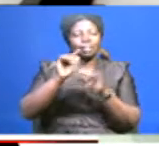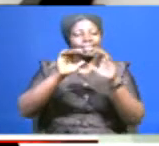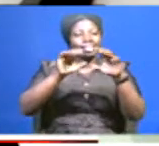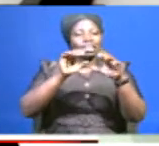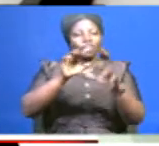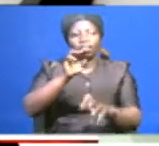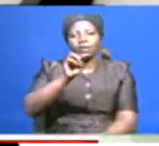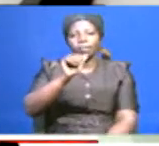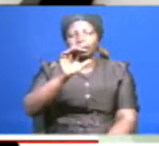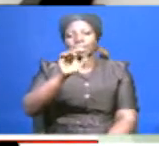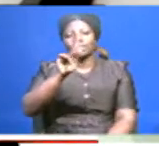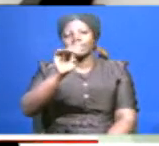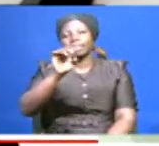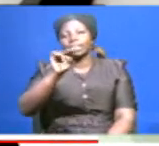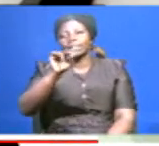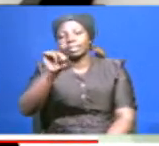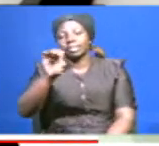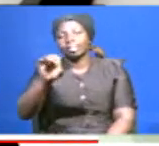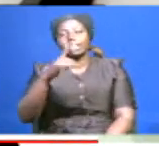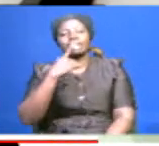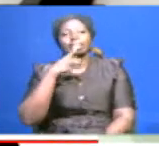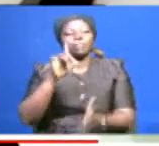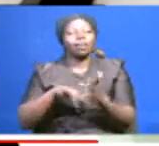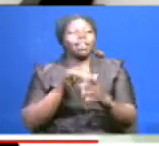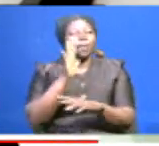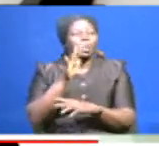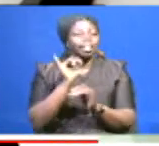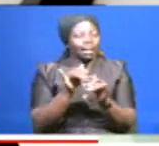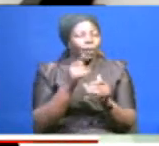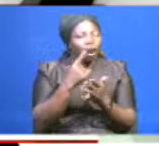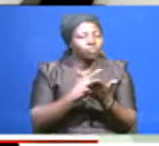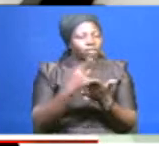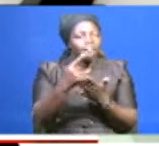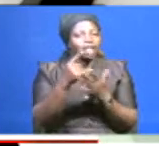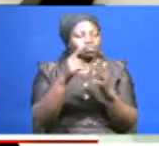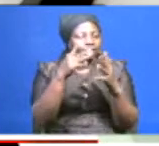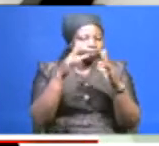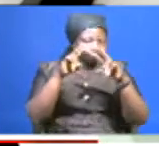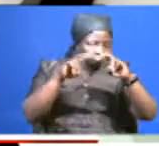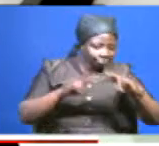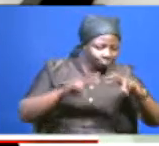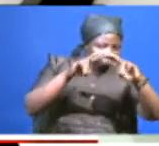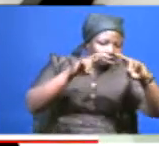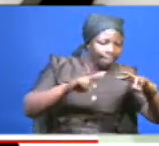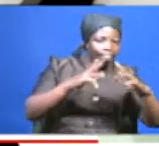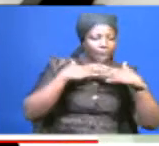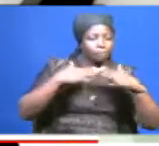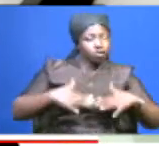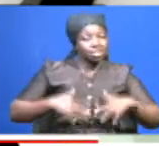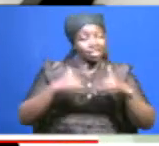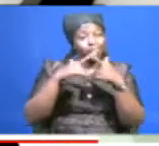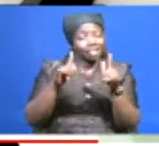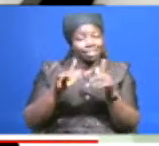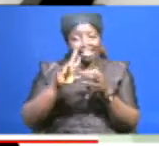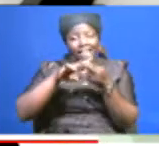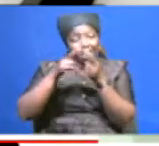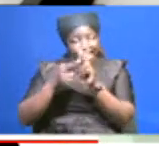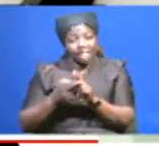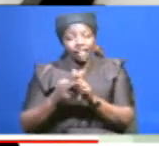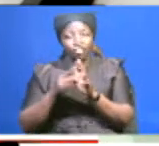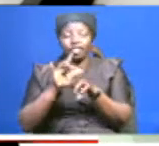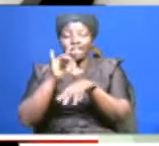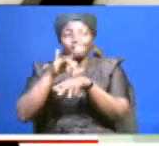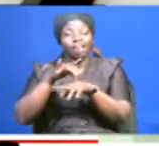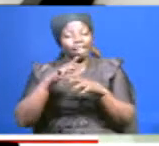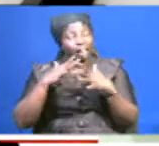would take 1 week for the exercise to be completed, but it will take relatives of the victims more than 1 month to